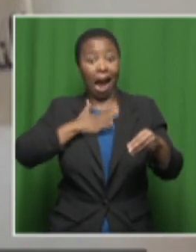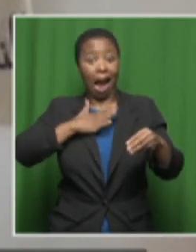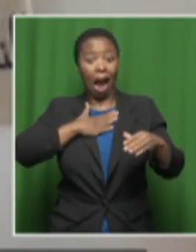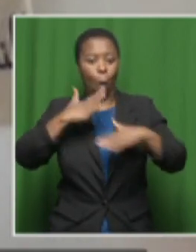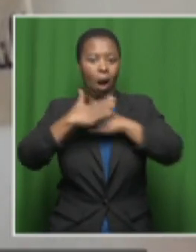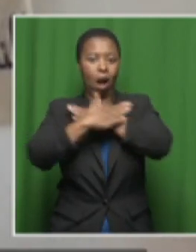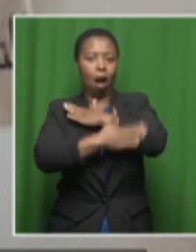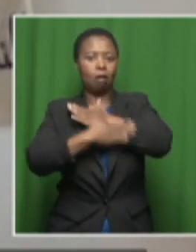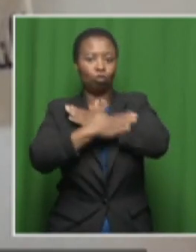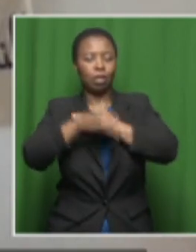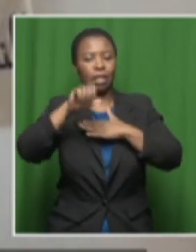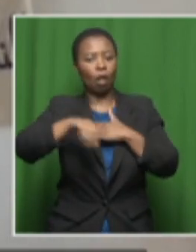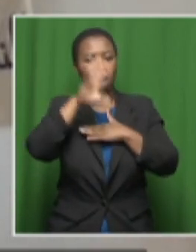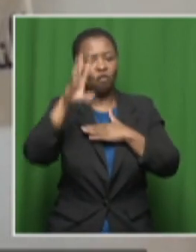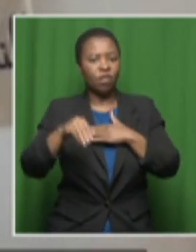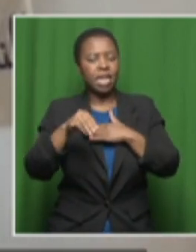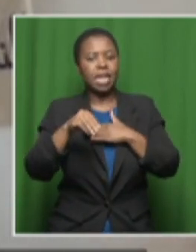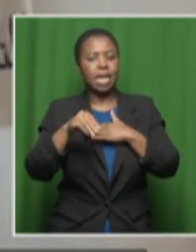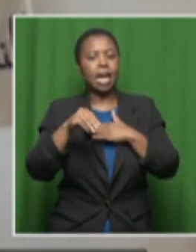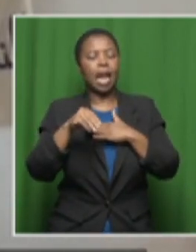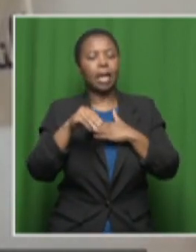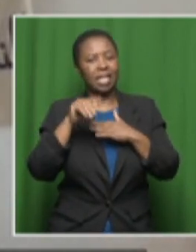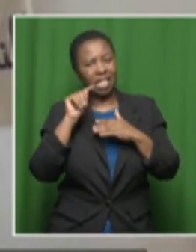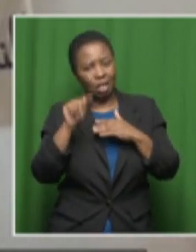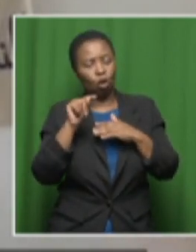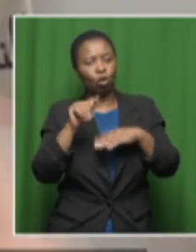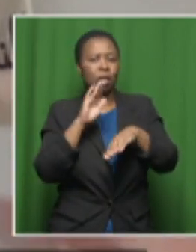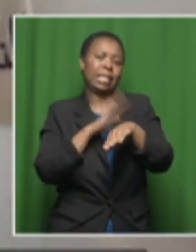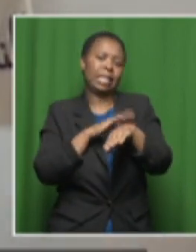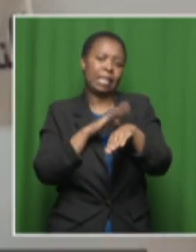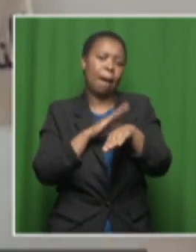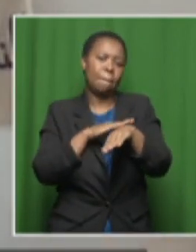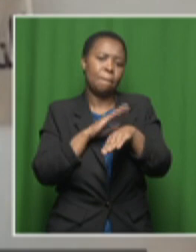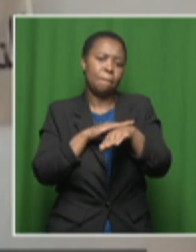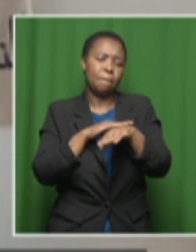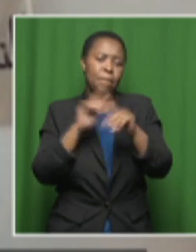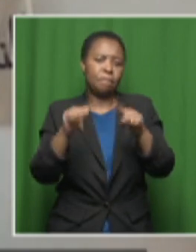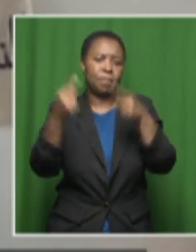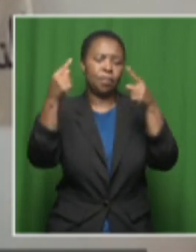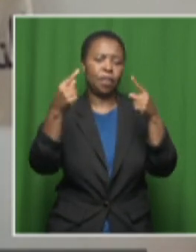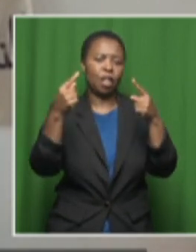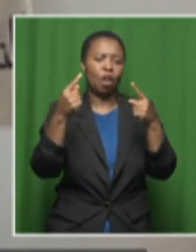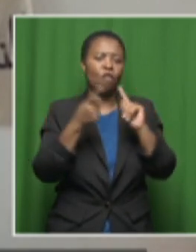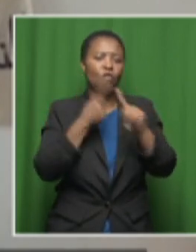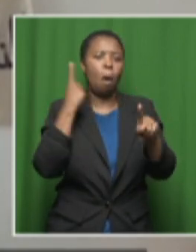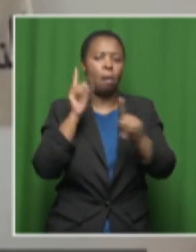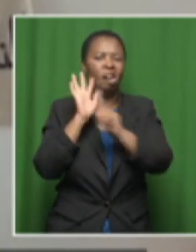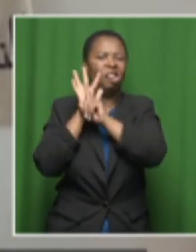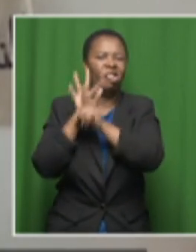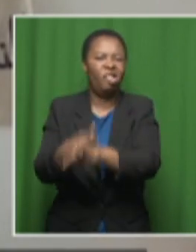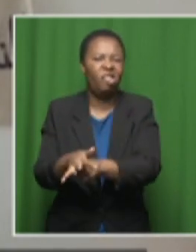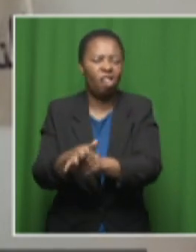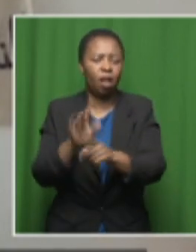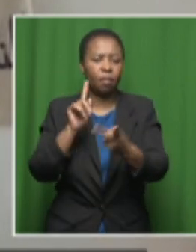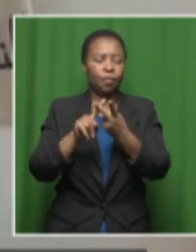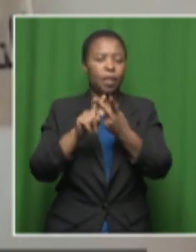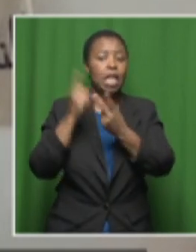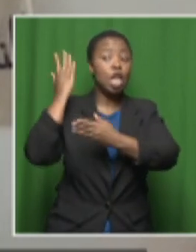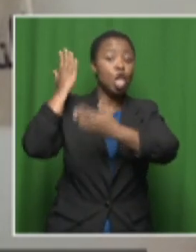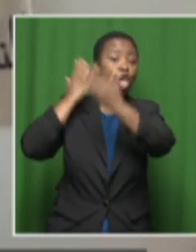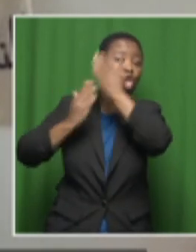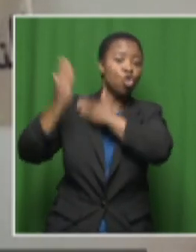all the conflicting moments of from enslavement to historical